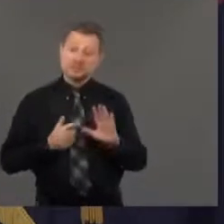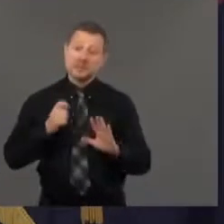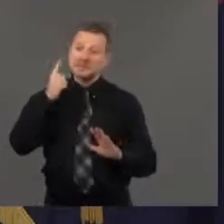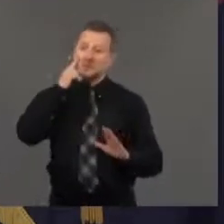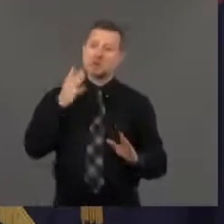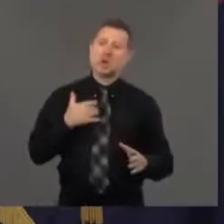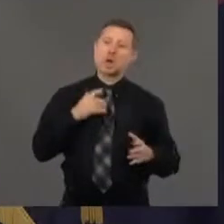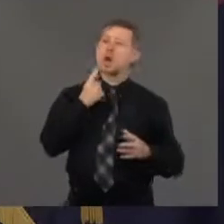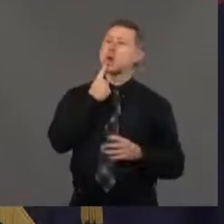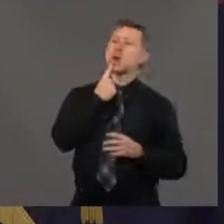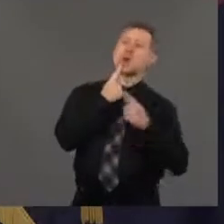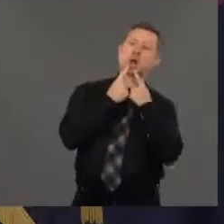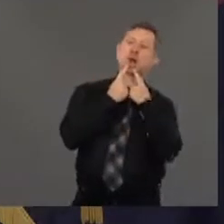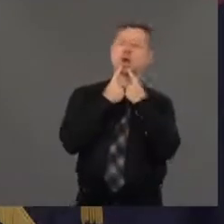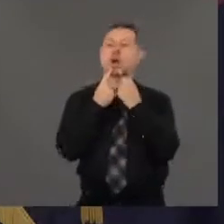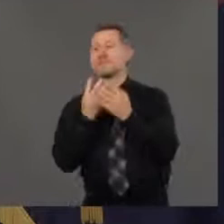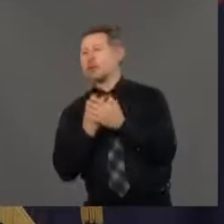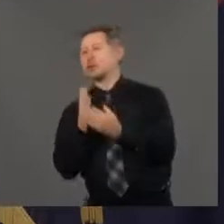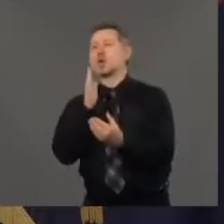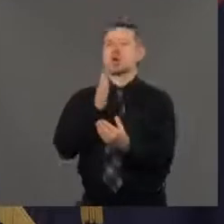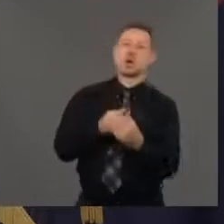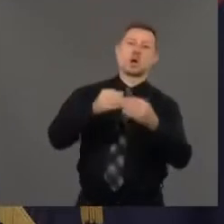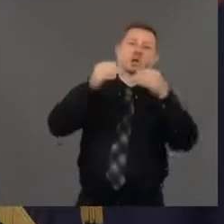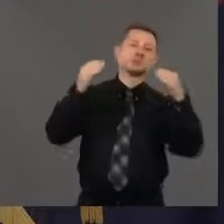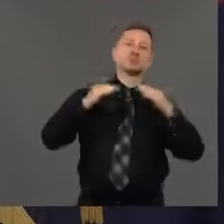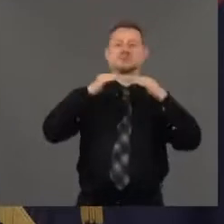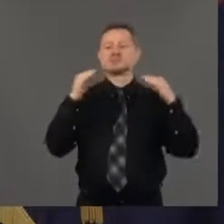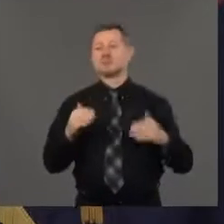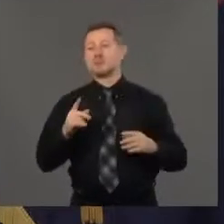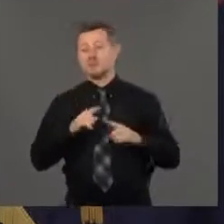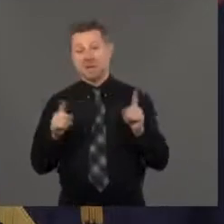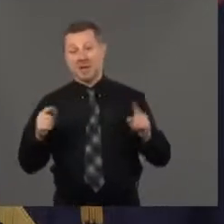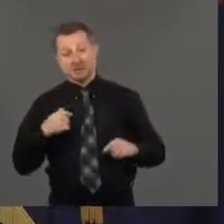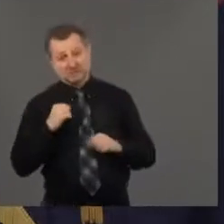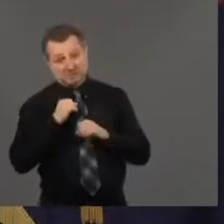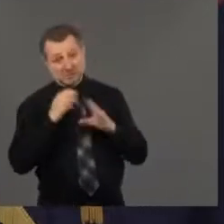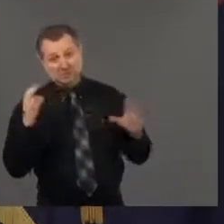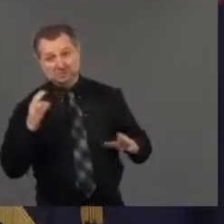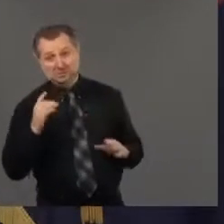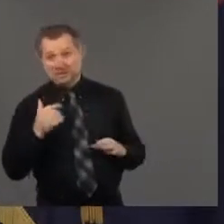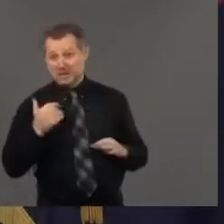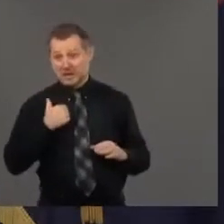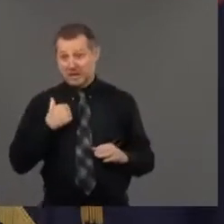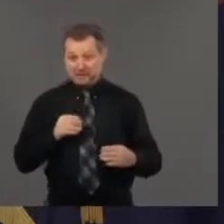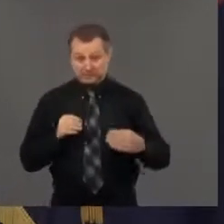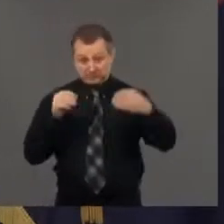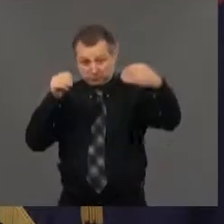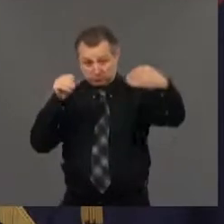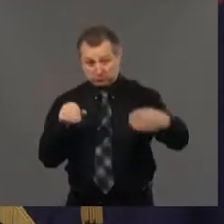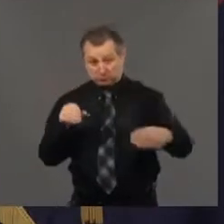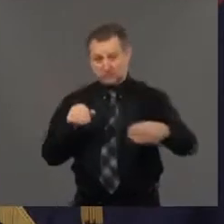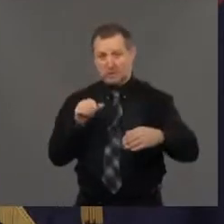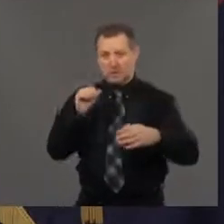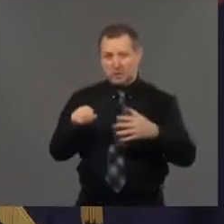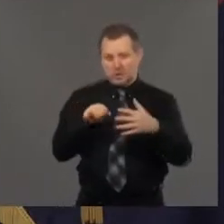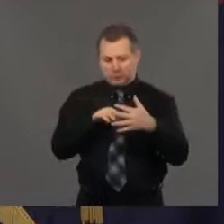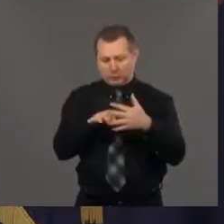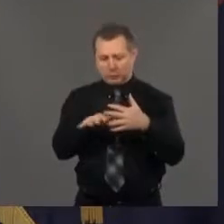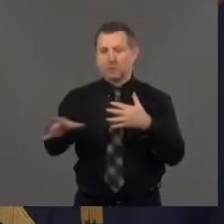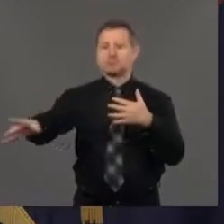filtration. But you have a filter that can filter out the COVID virus?